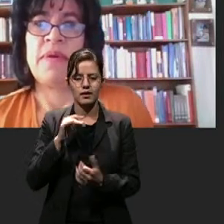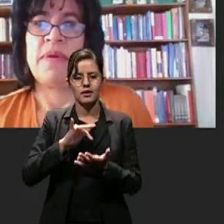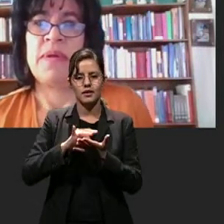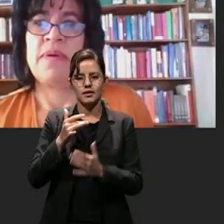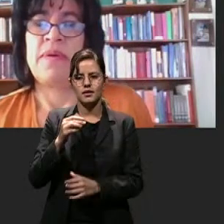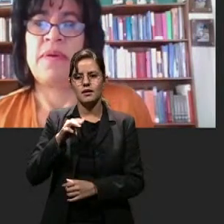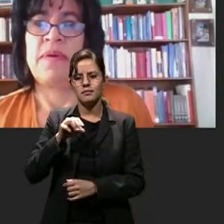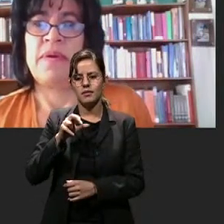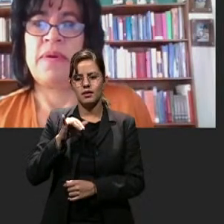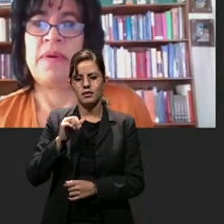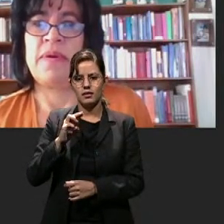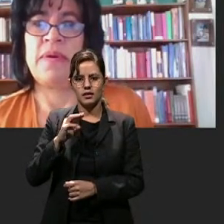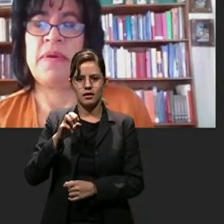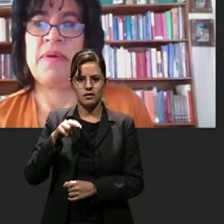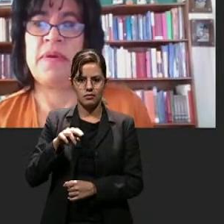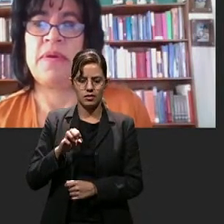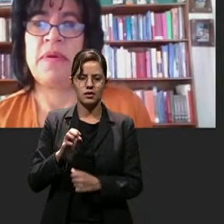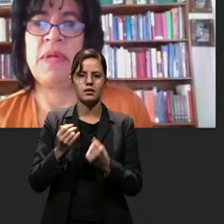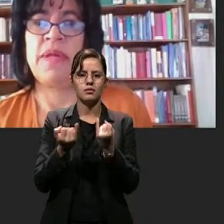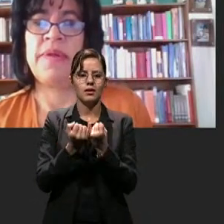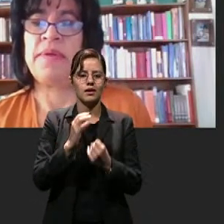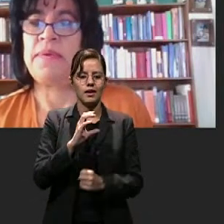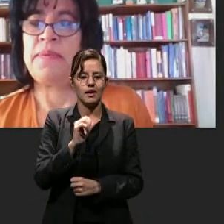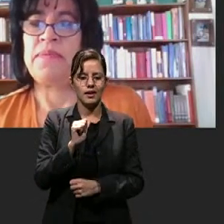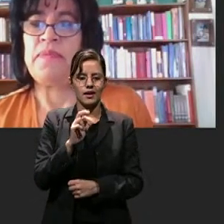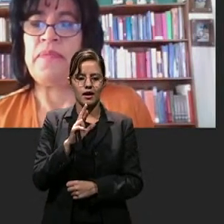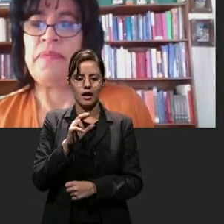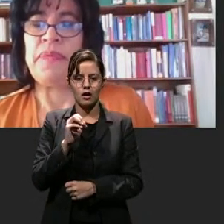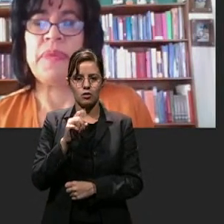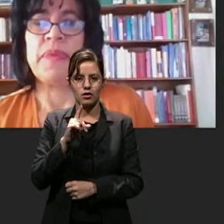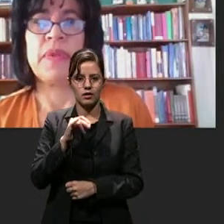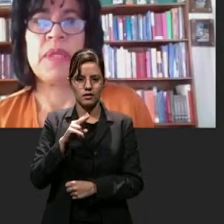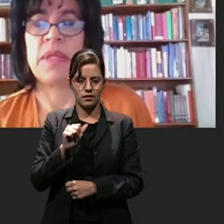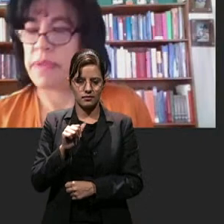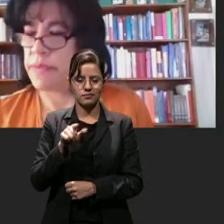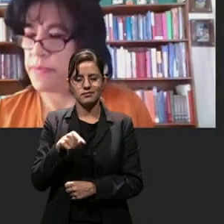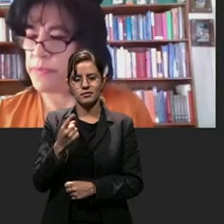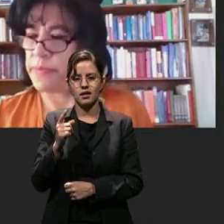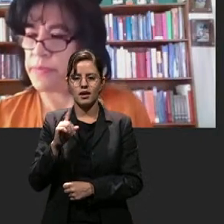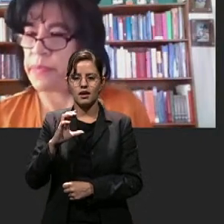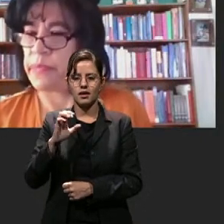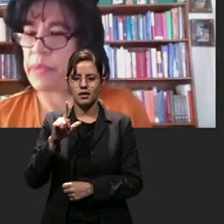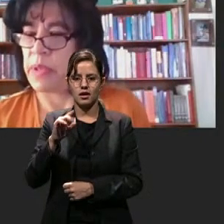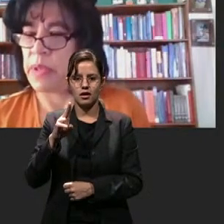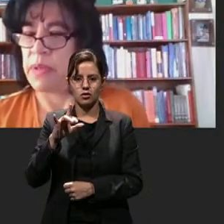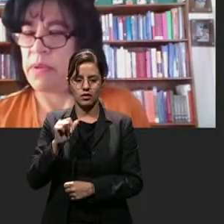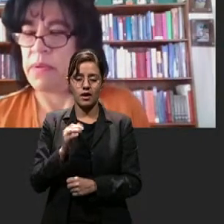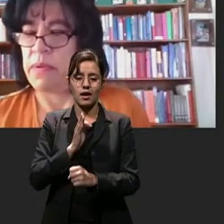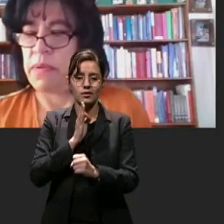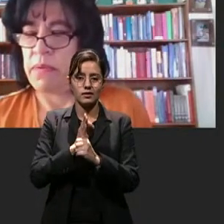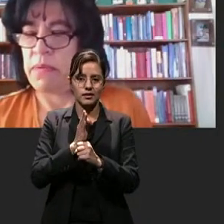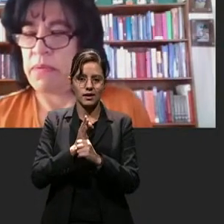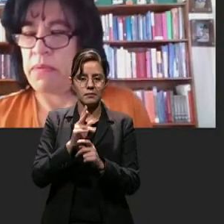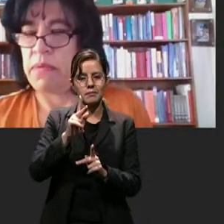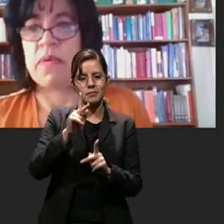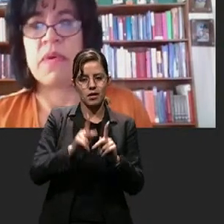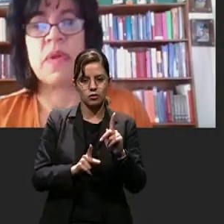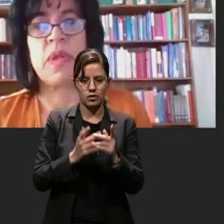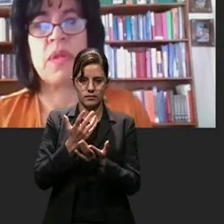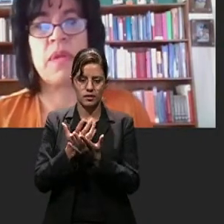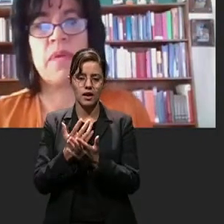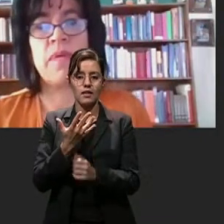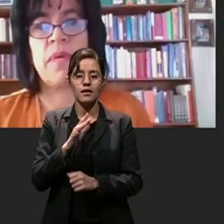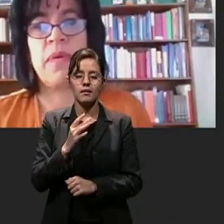to Mari Carmen, Carolina, and Claudia for your great interventions. We are going to have